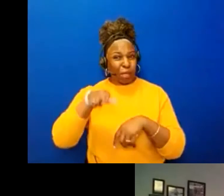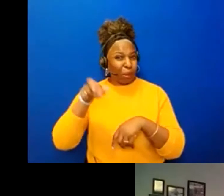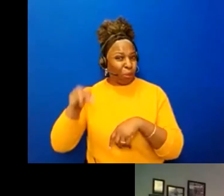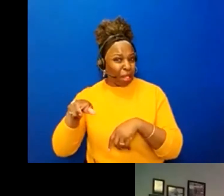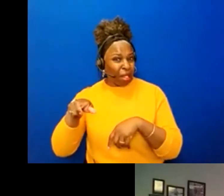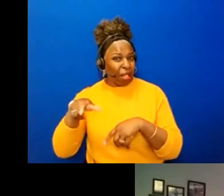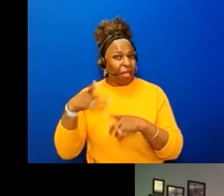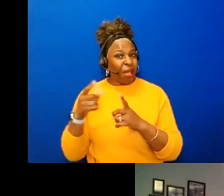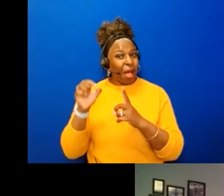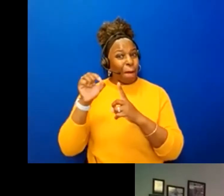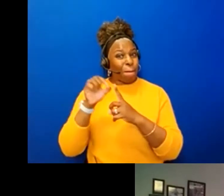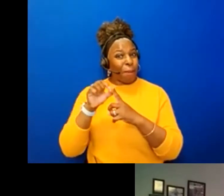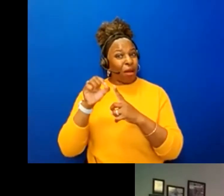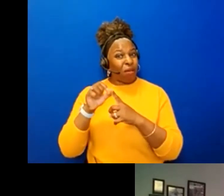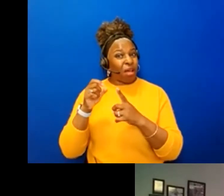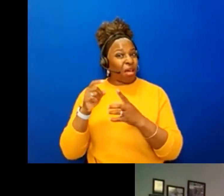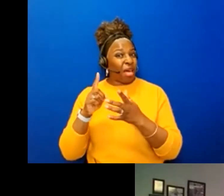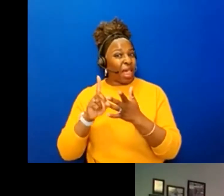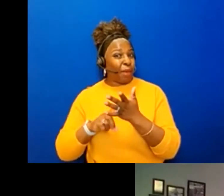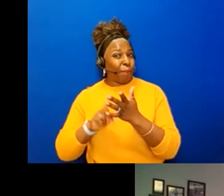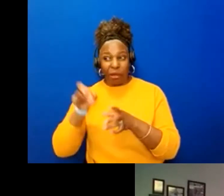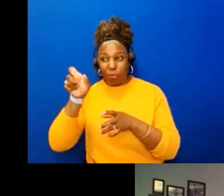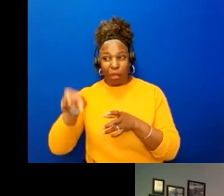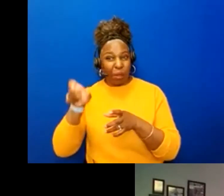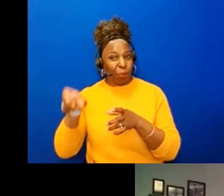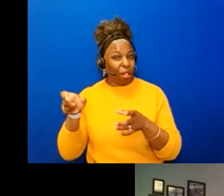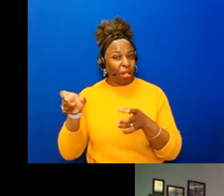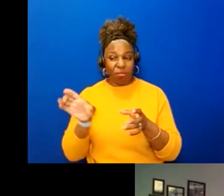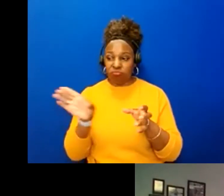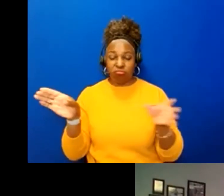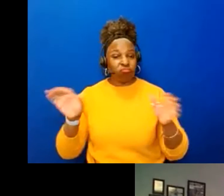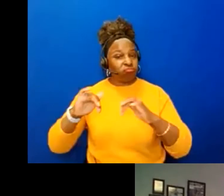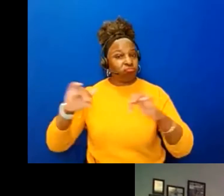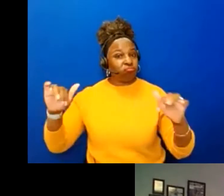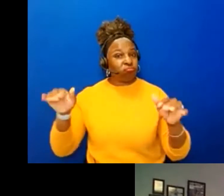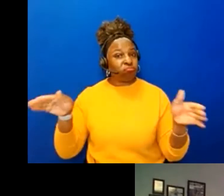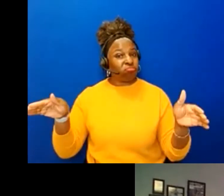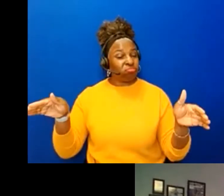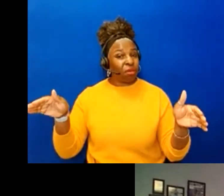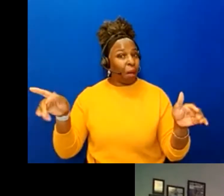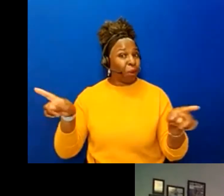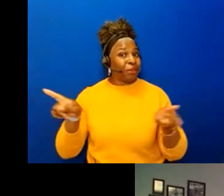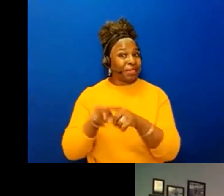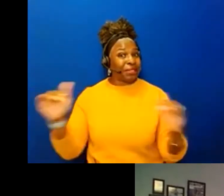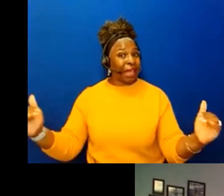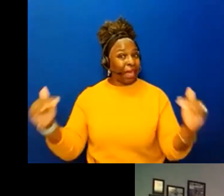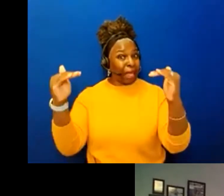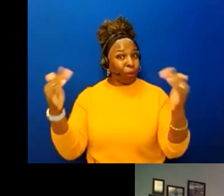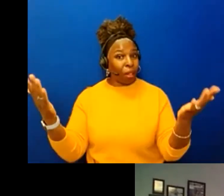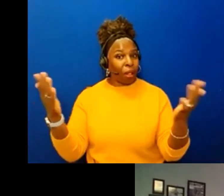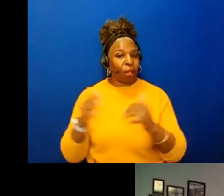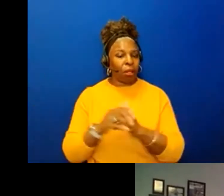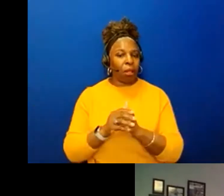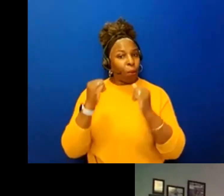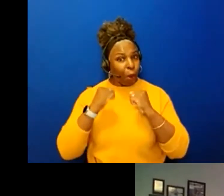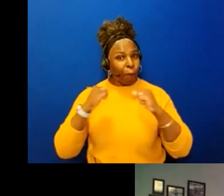no, I quite like our special status, and the fact that the power of Paralympic sport is